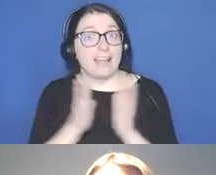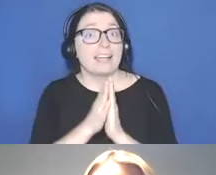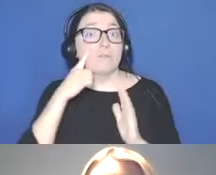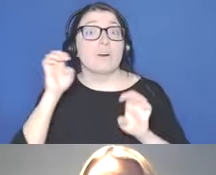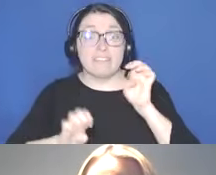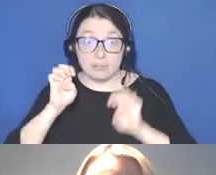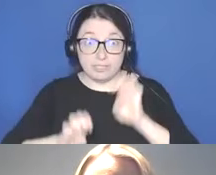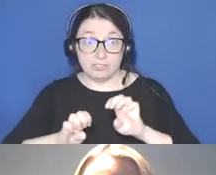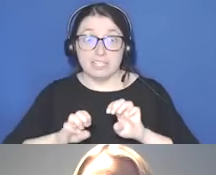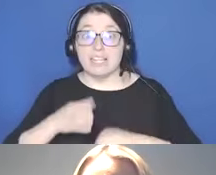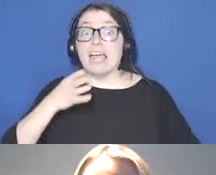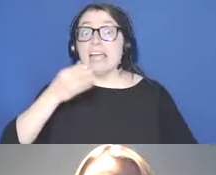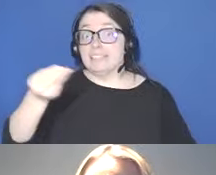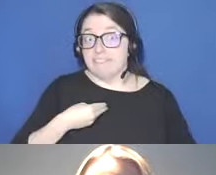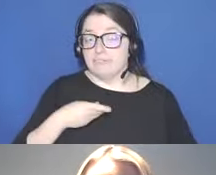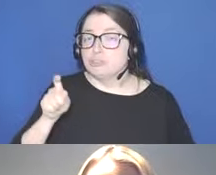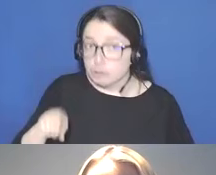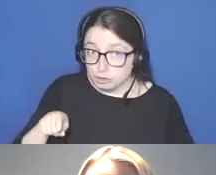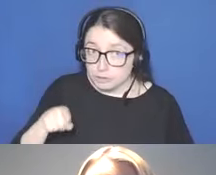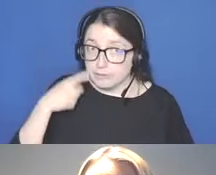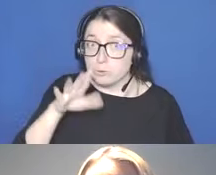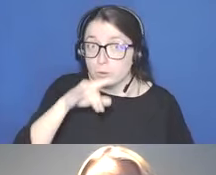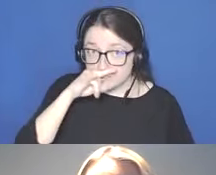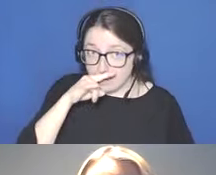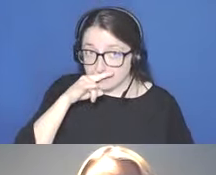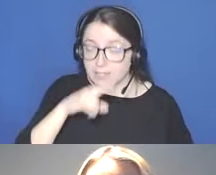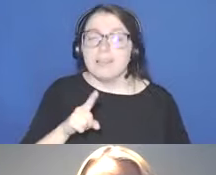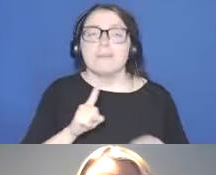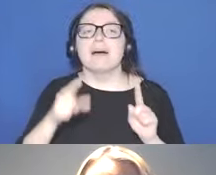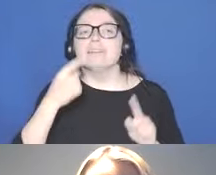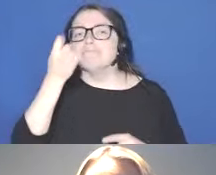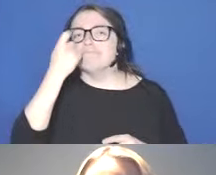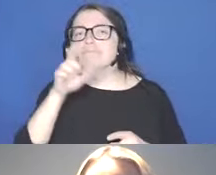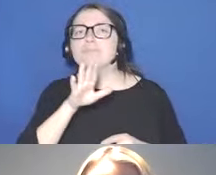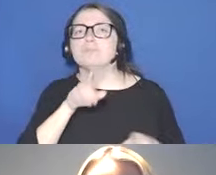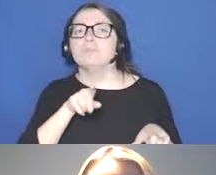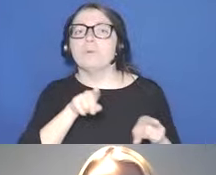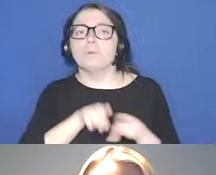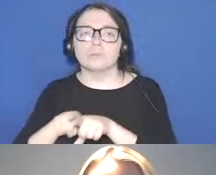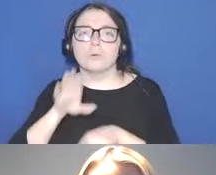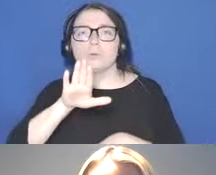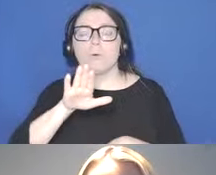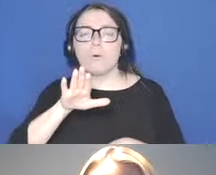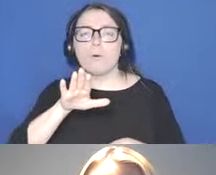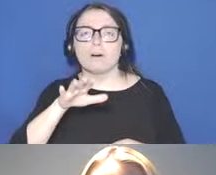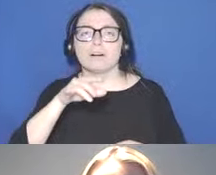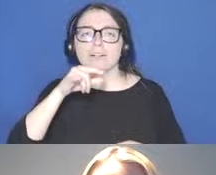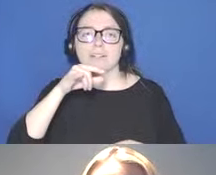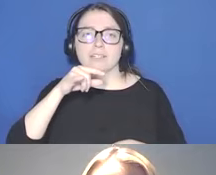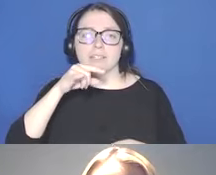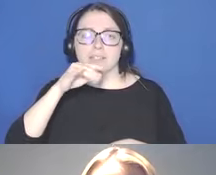should be given the evaluations for your child, but your child also has to reach a standard